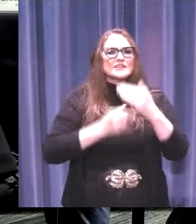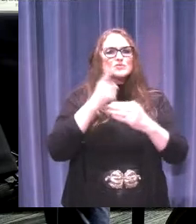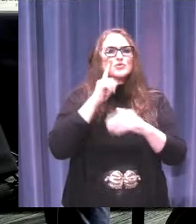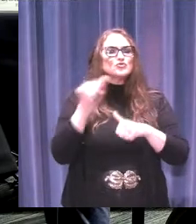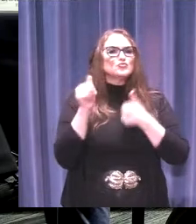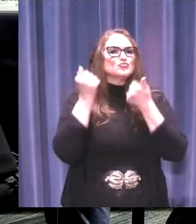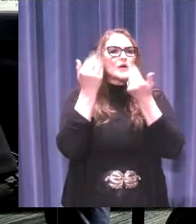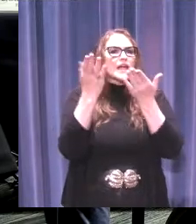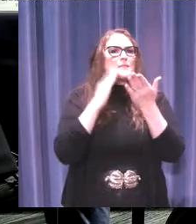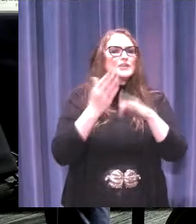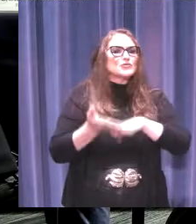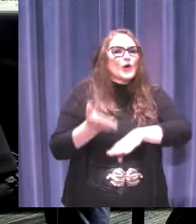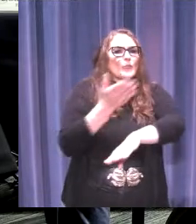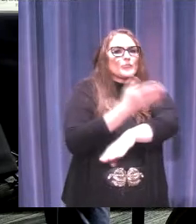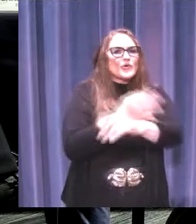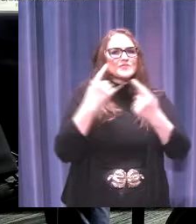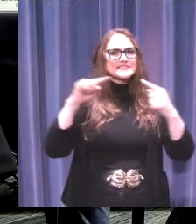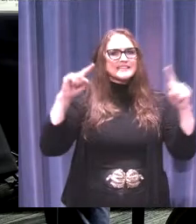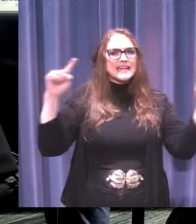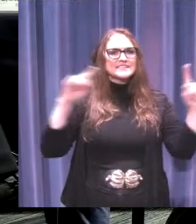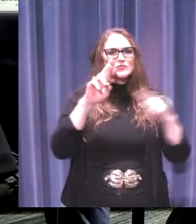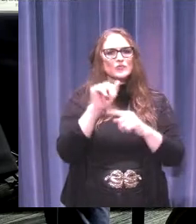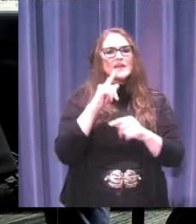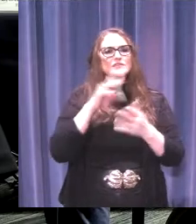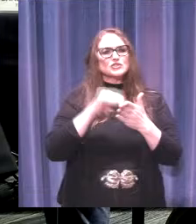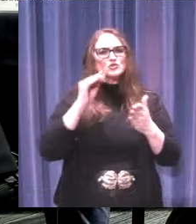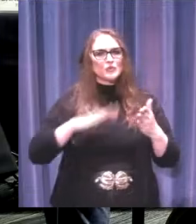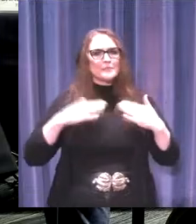recommend to improve the success rate of the student body?